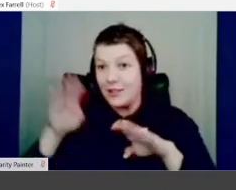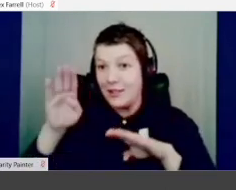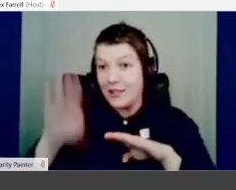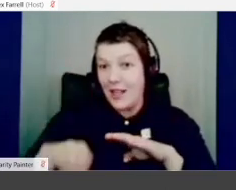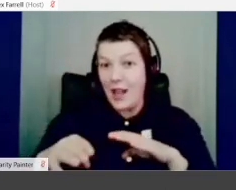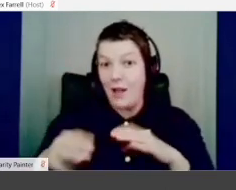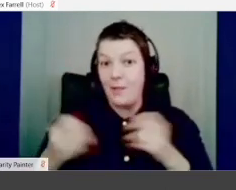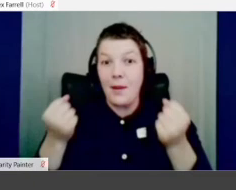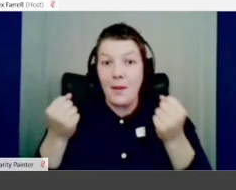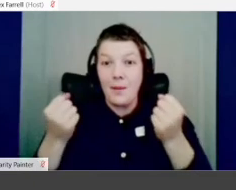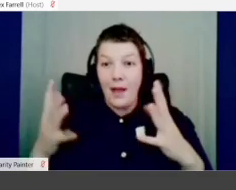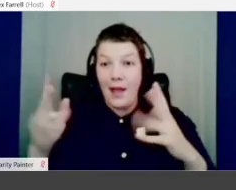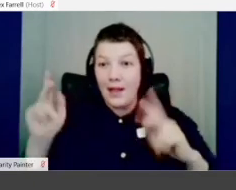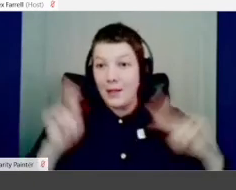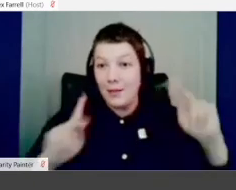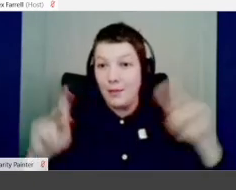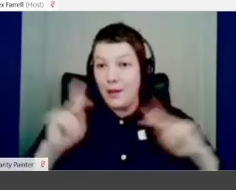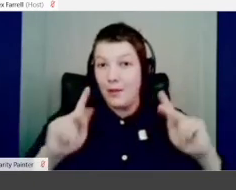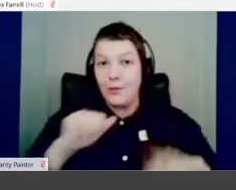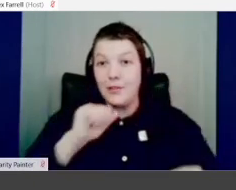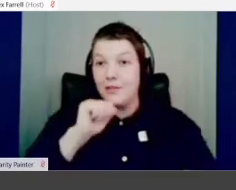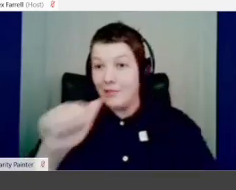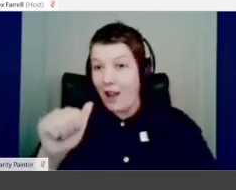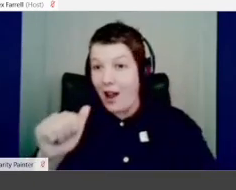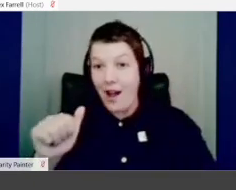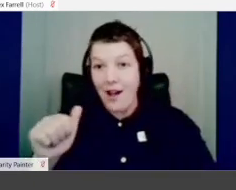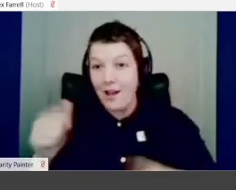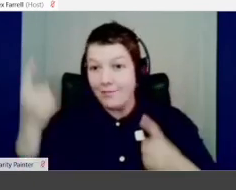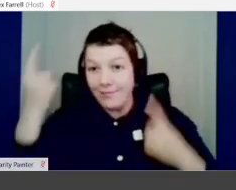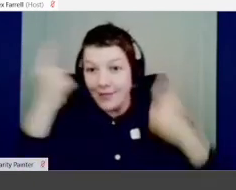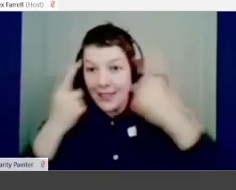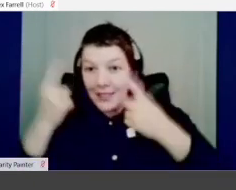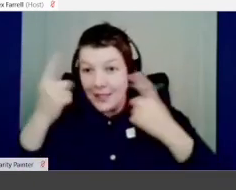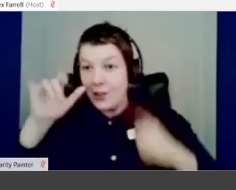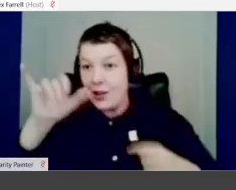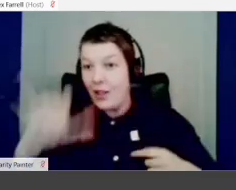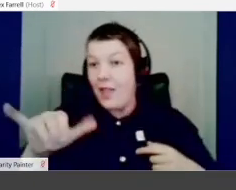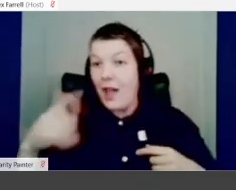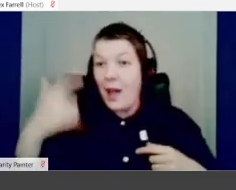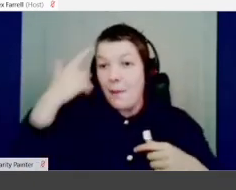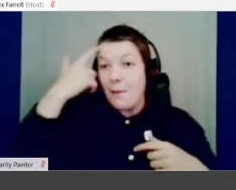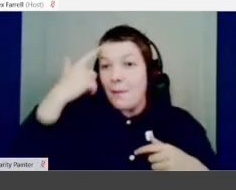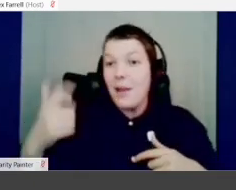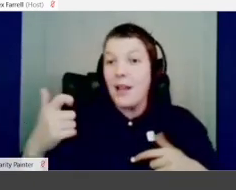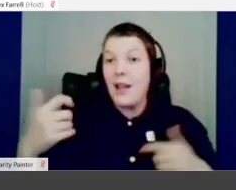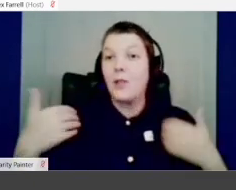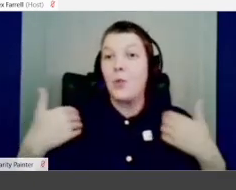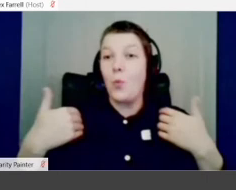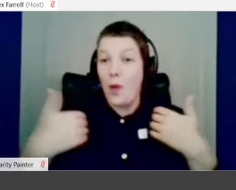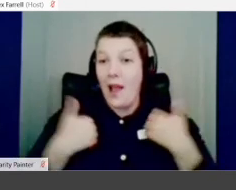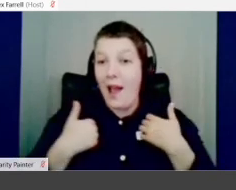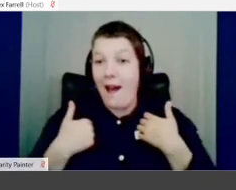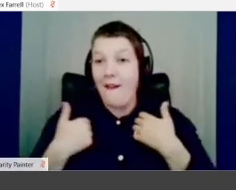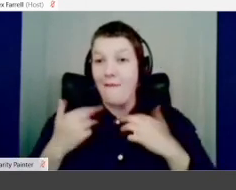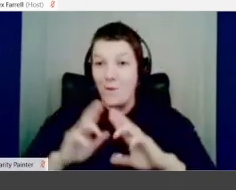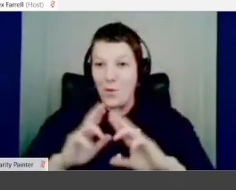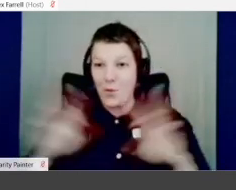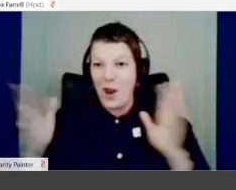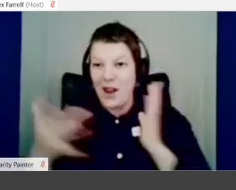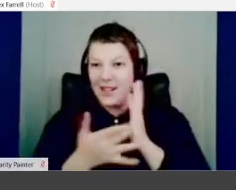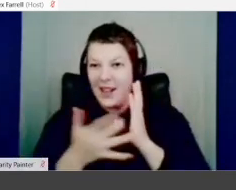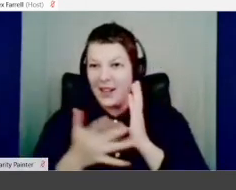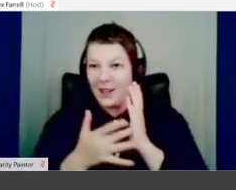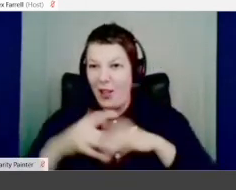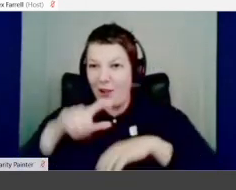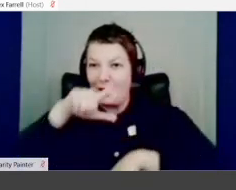we all carry a computer in our pocket or on our wrist that's better than the Apollo program, but that's not true for